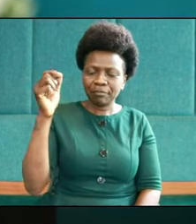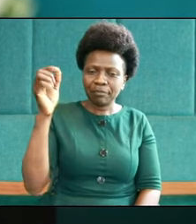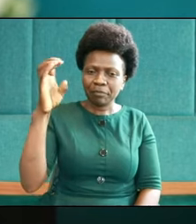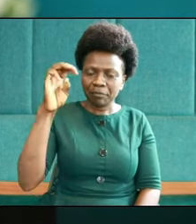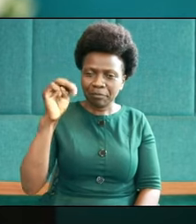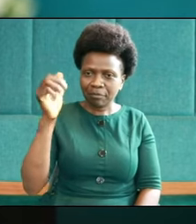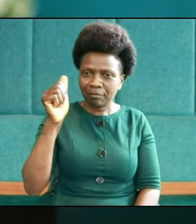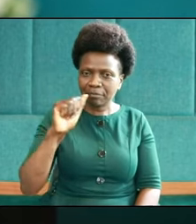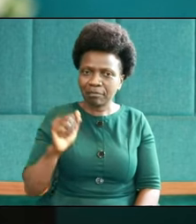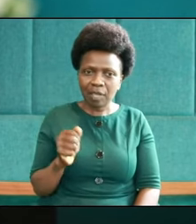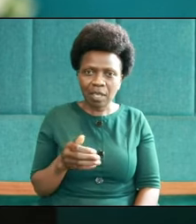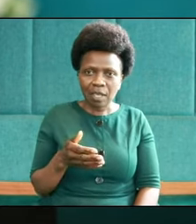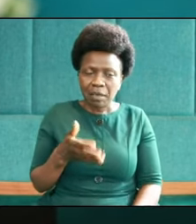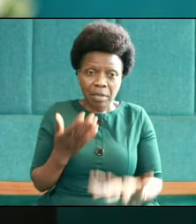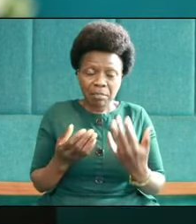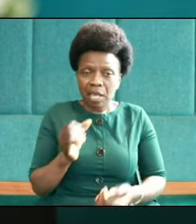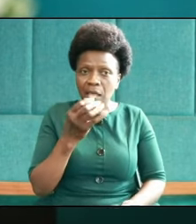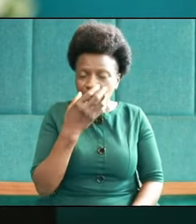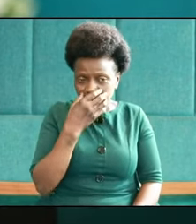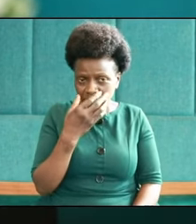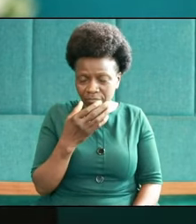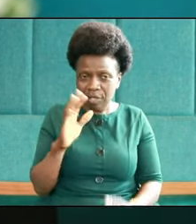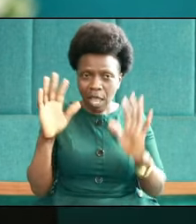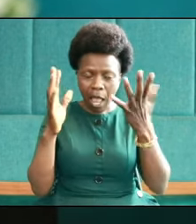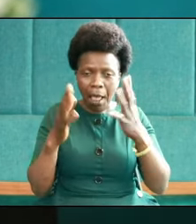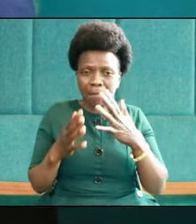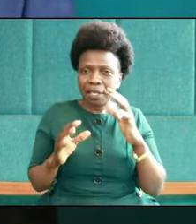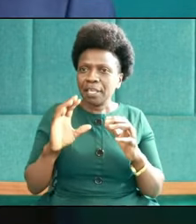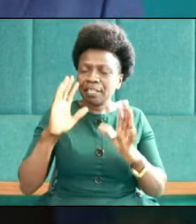you a Merry Christmas or not,